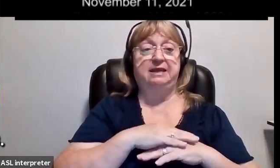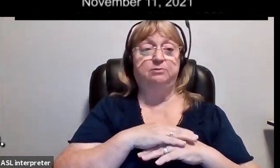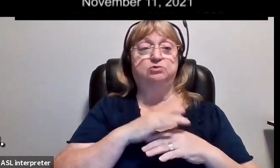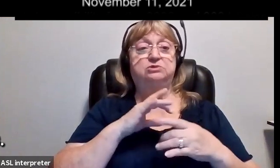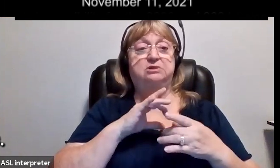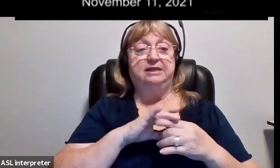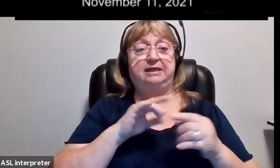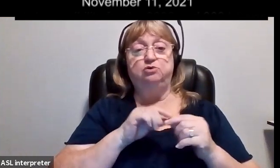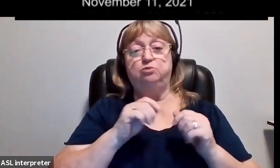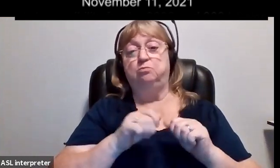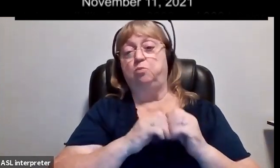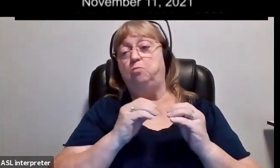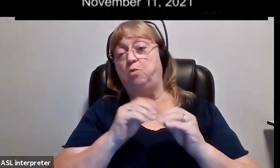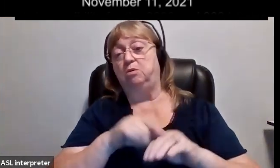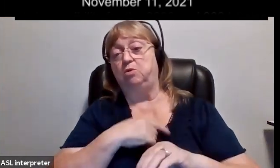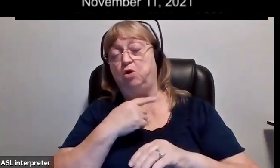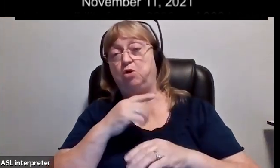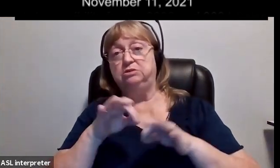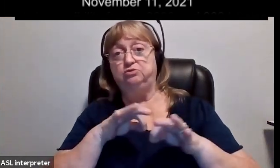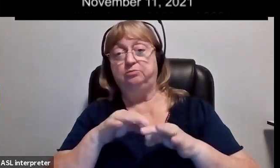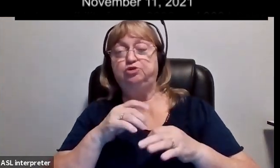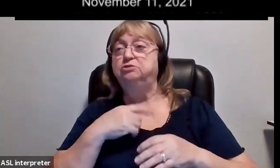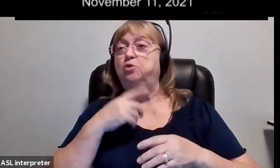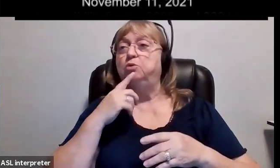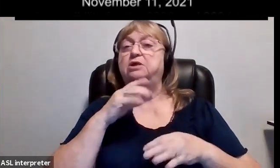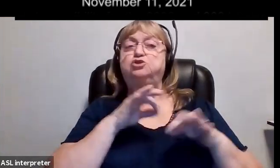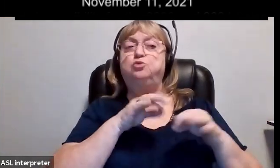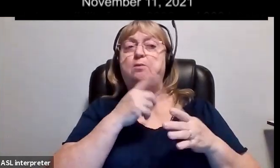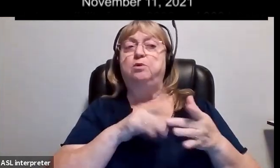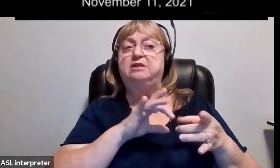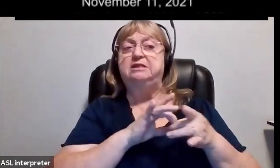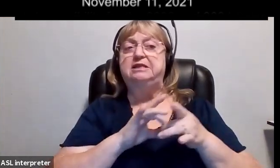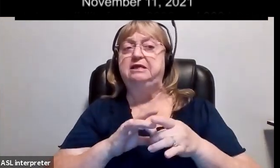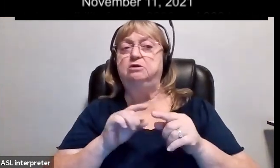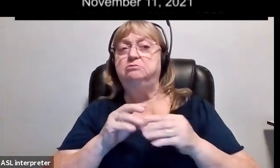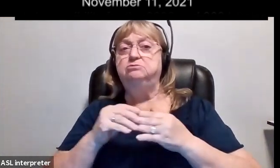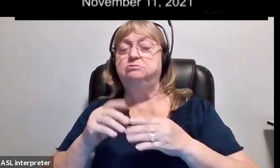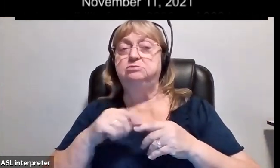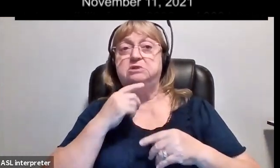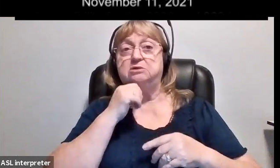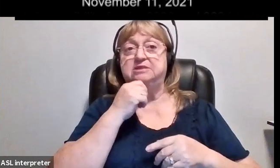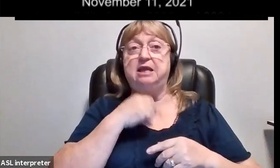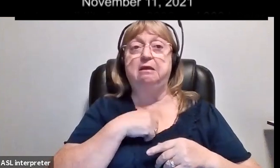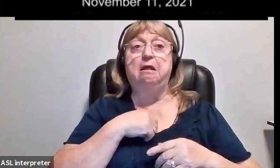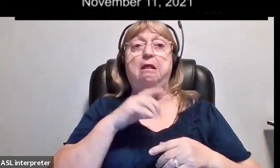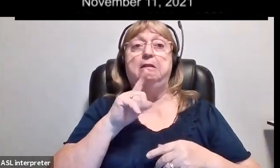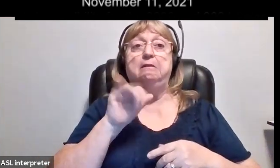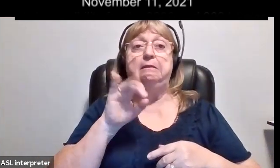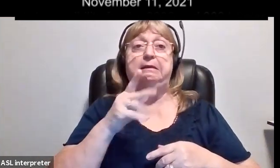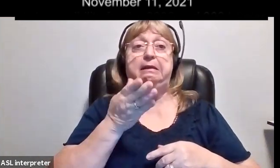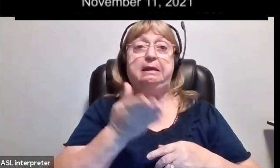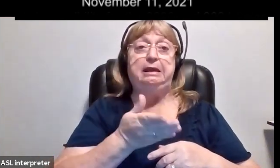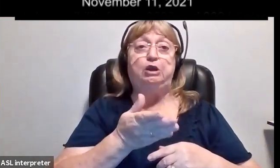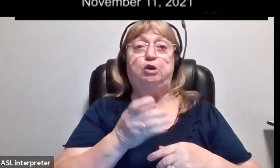to longer descriptions. Describe what the link goes to. Don't say link here or here.